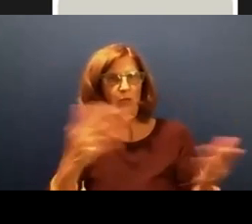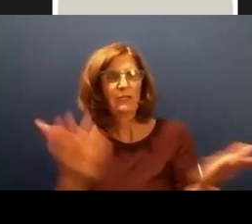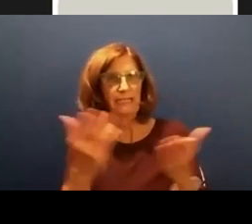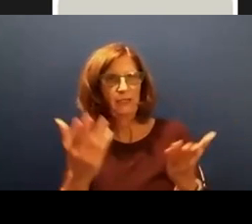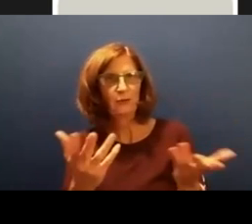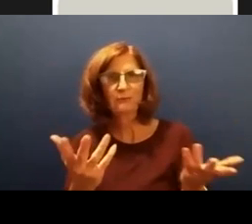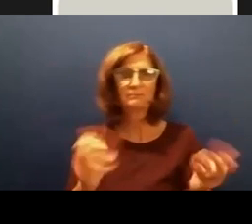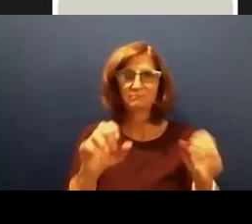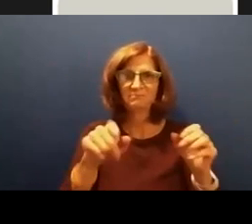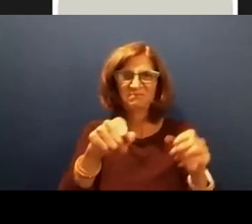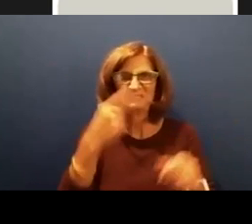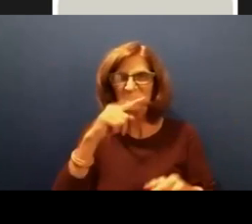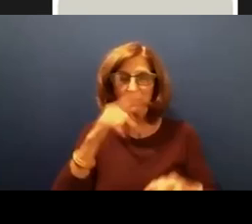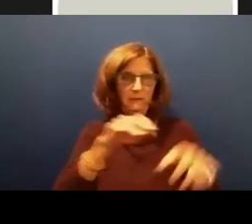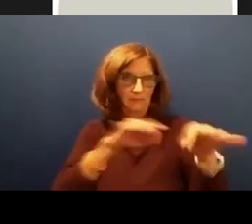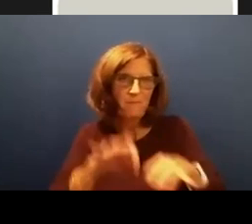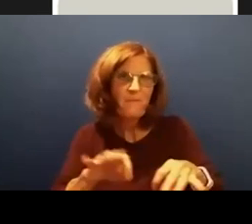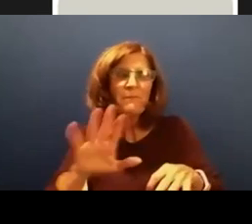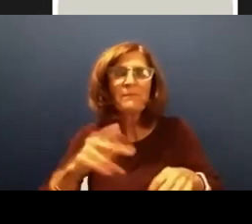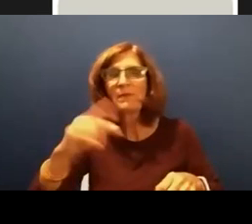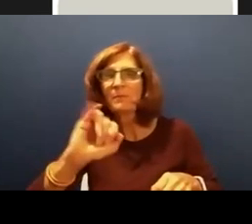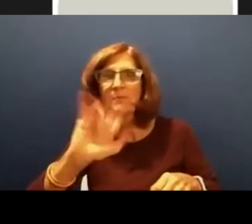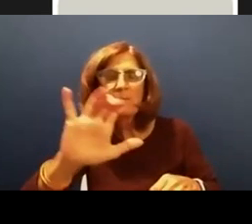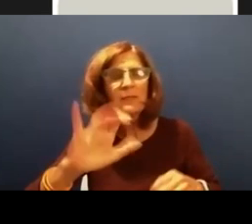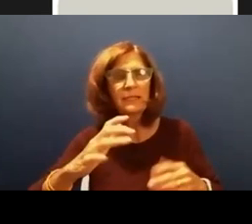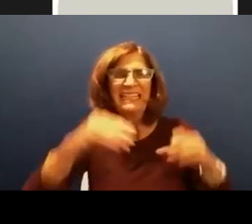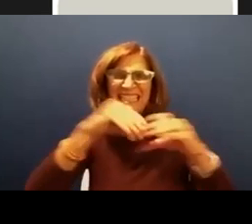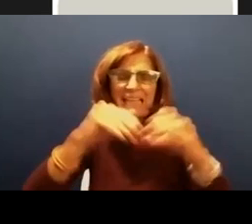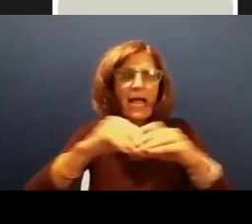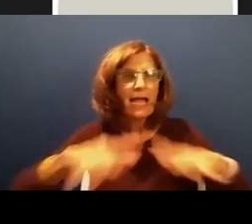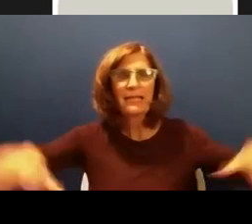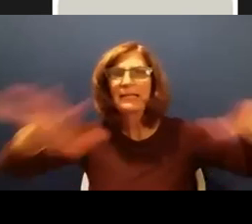about the public infrastructure and investments that you plan to make?